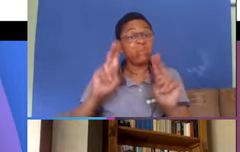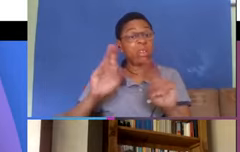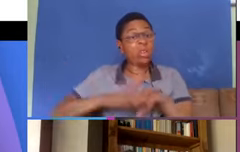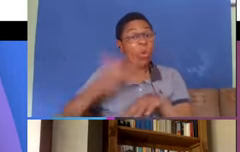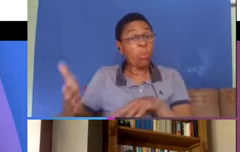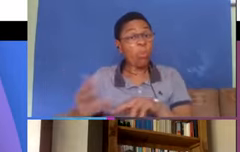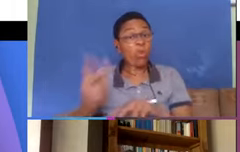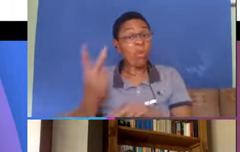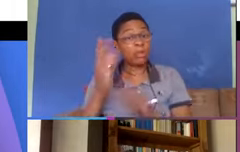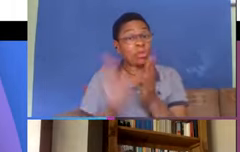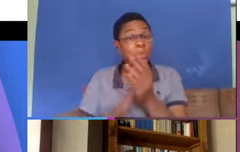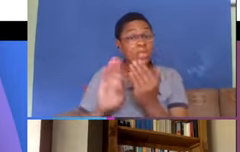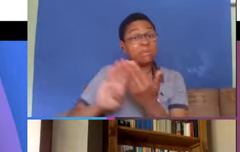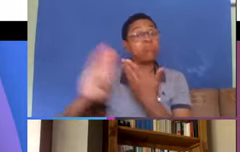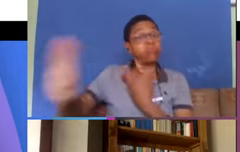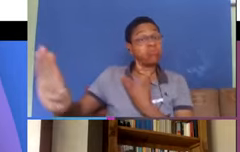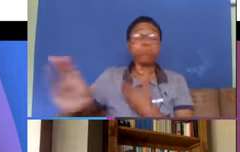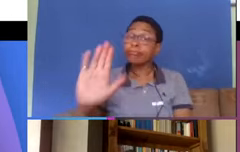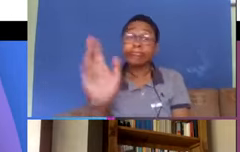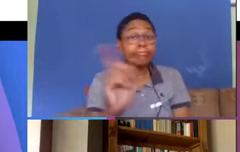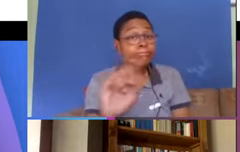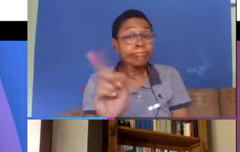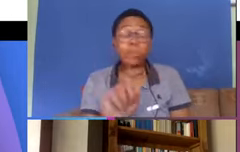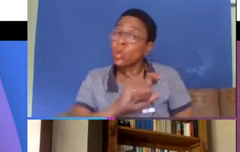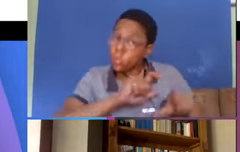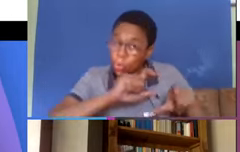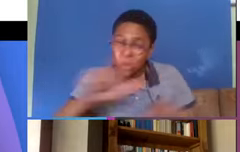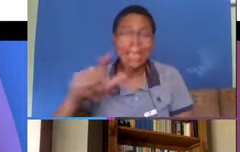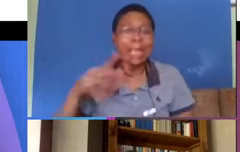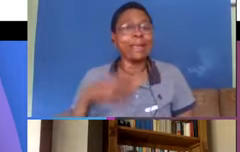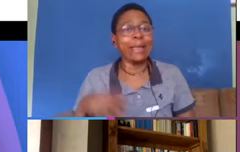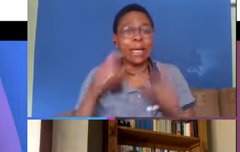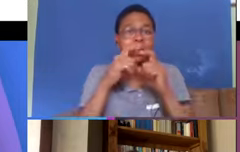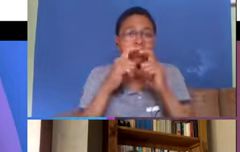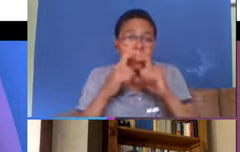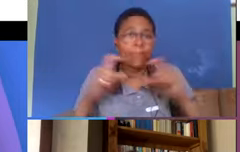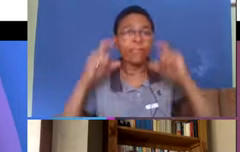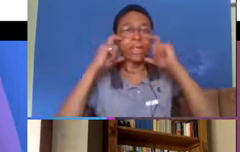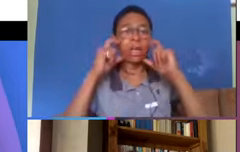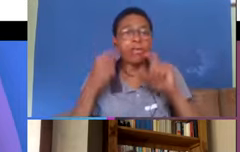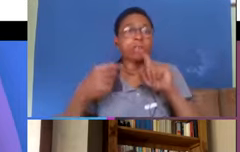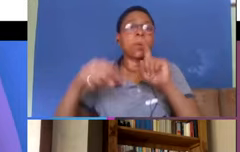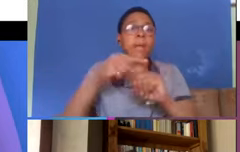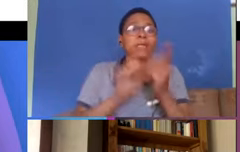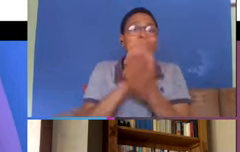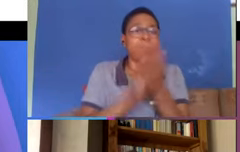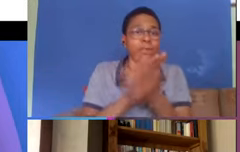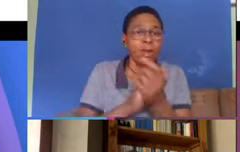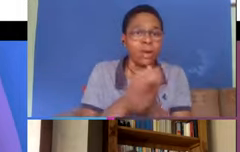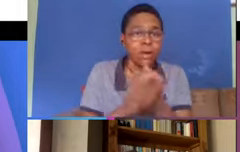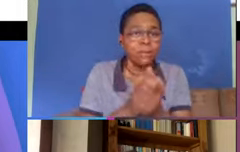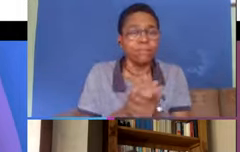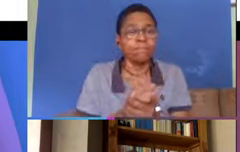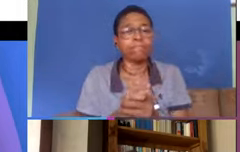distancing wherever possible. Face coverings should never be used for children under the age of